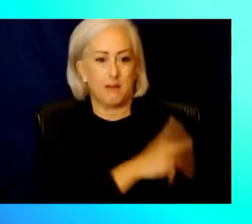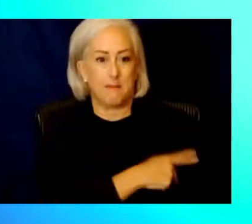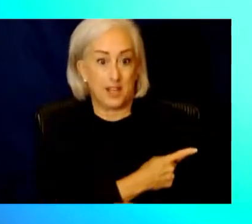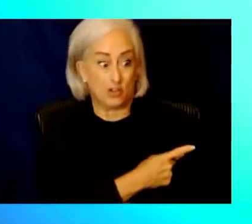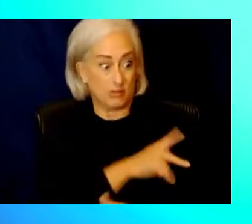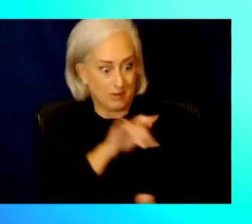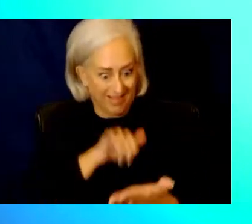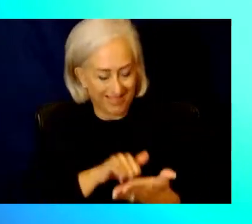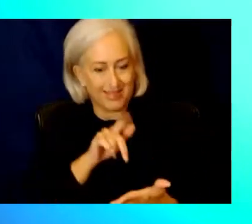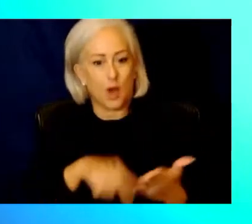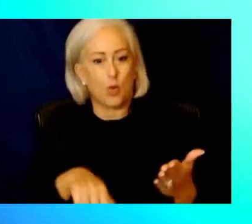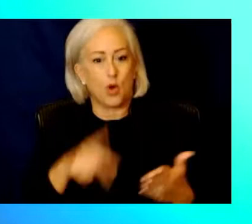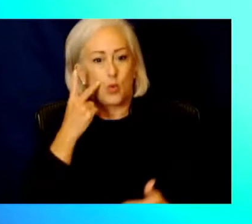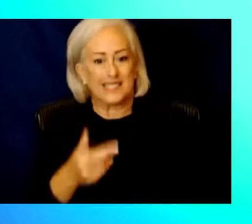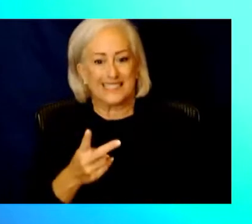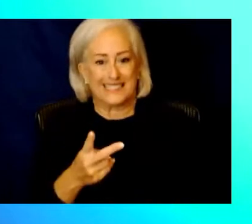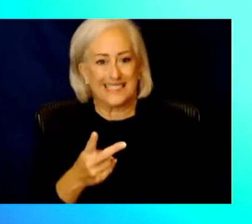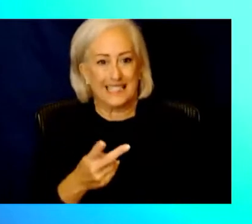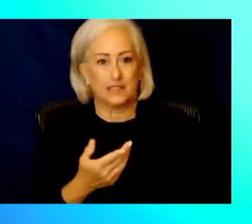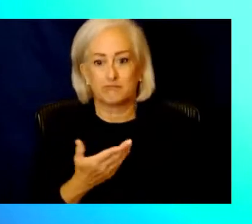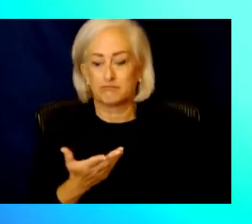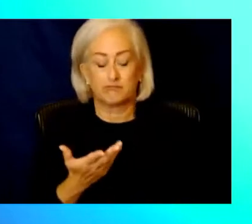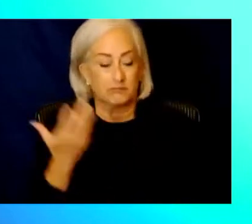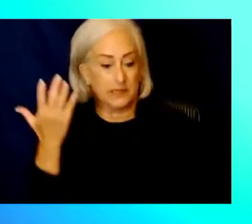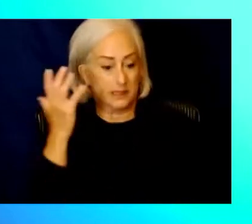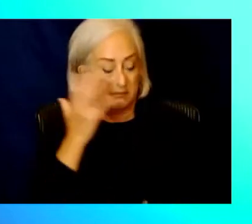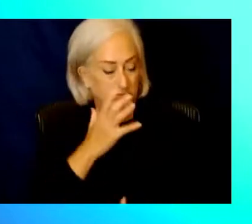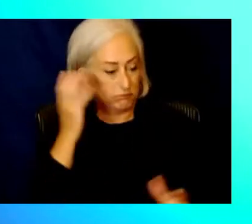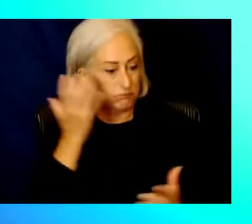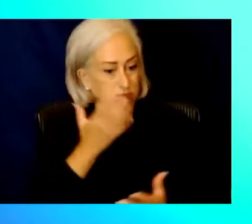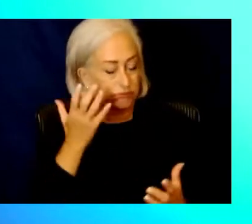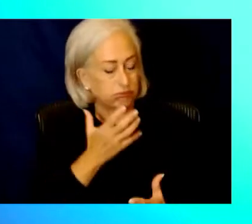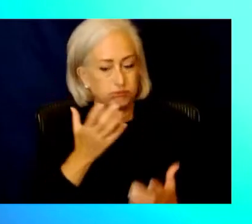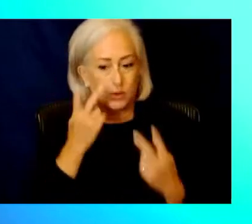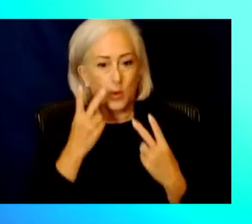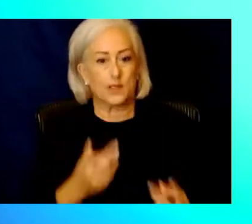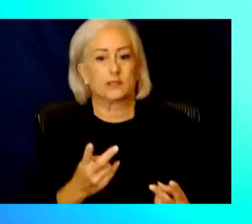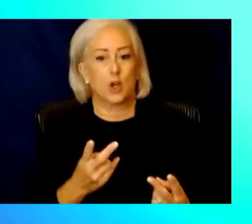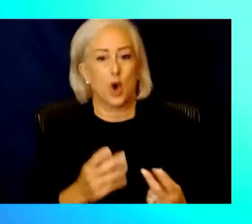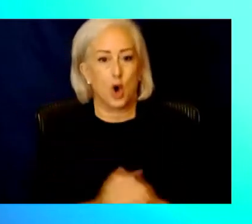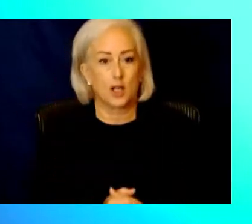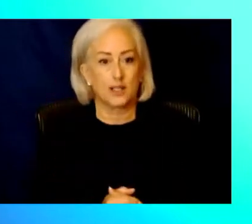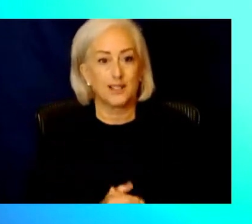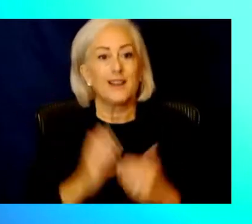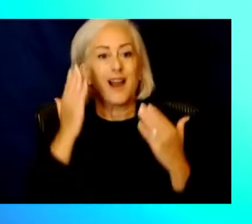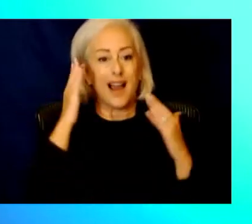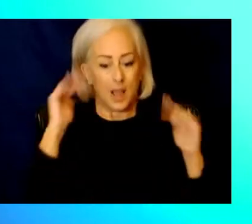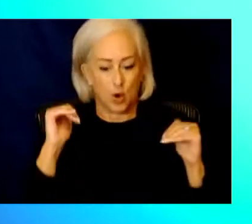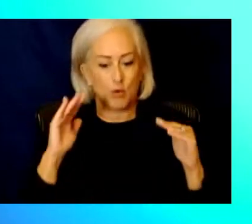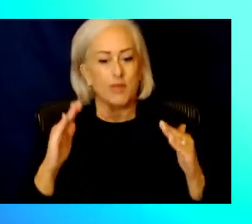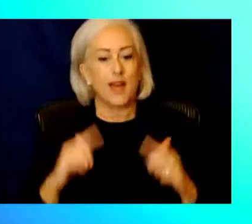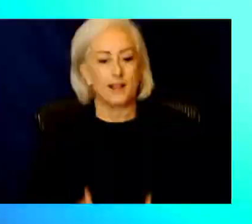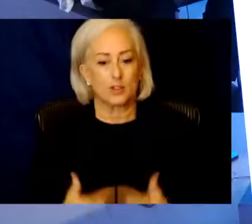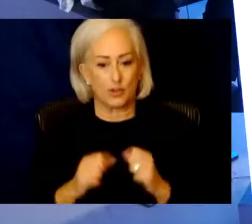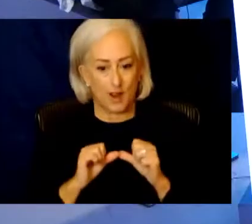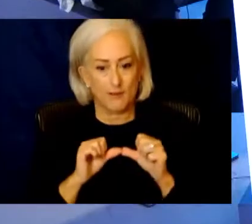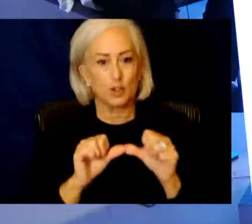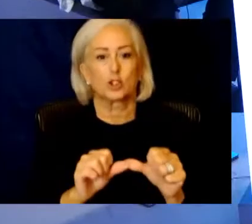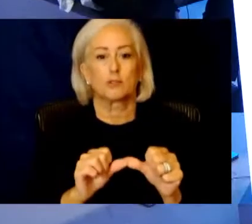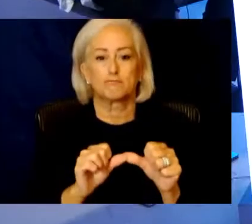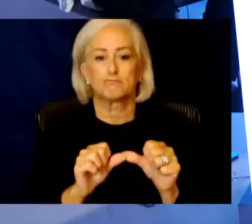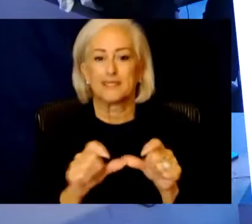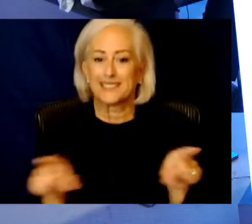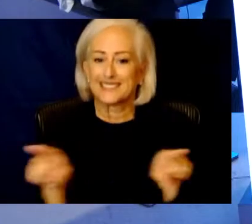there. And it's miraculous what they saw, and I hope that the survivorship continues as to what they see there. That's a big deal.